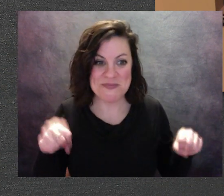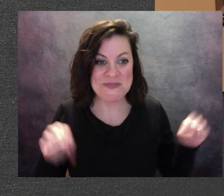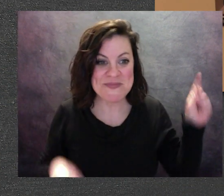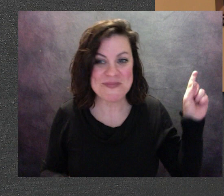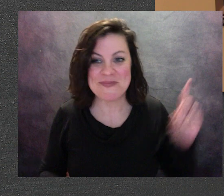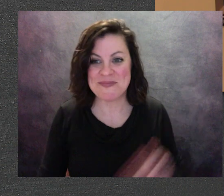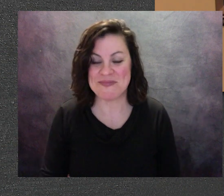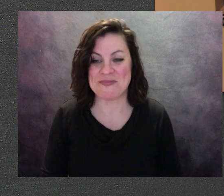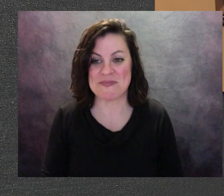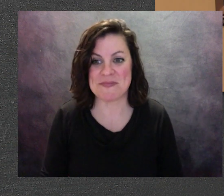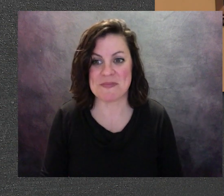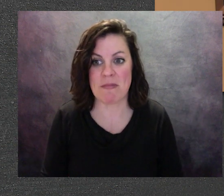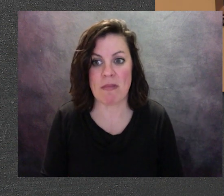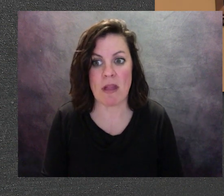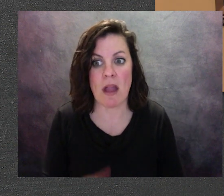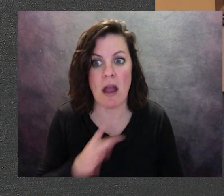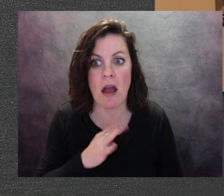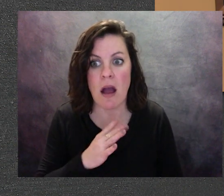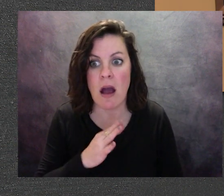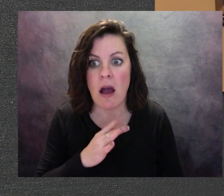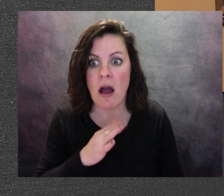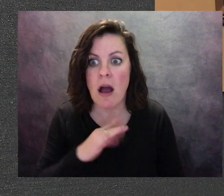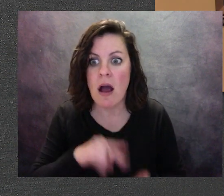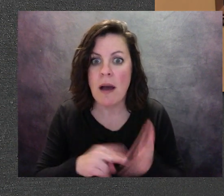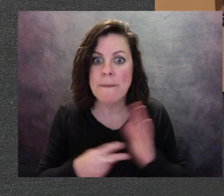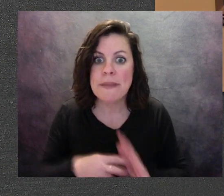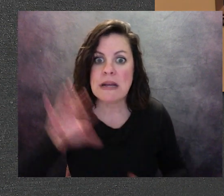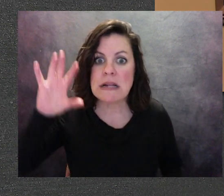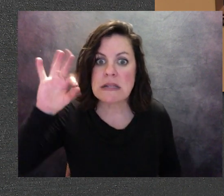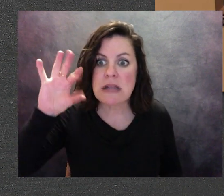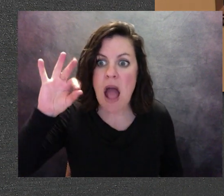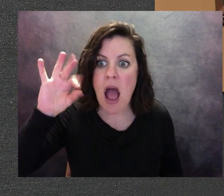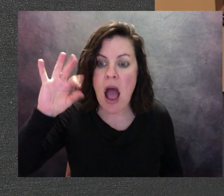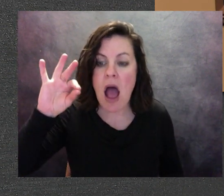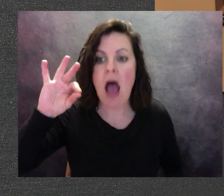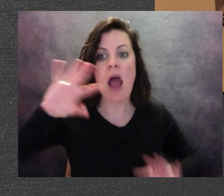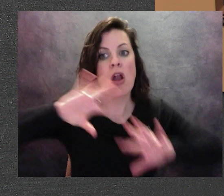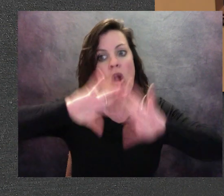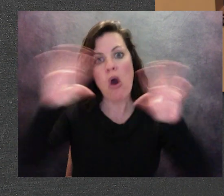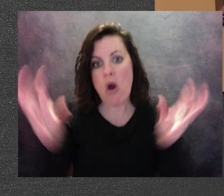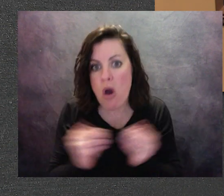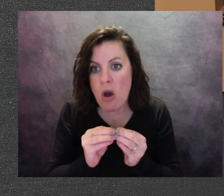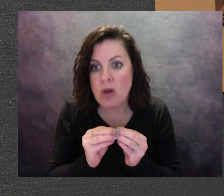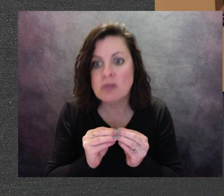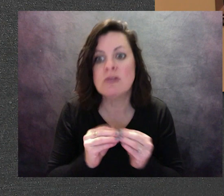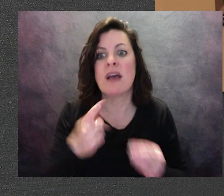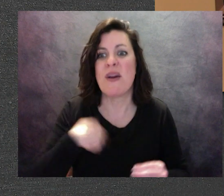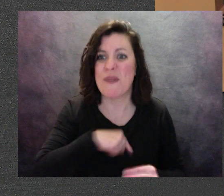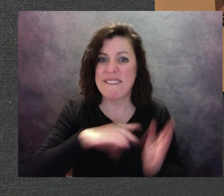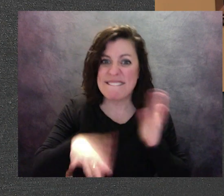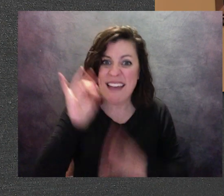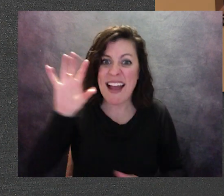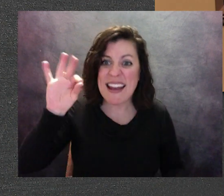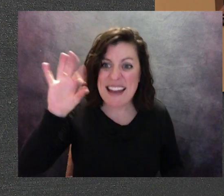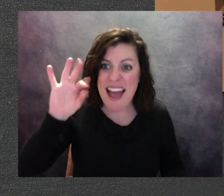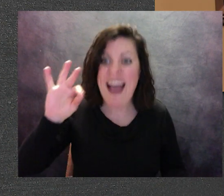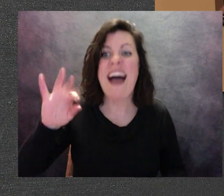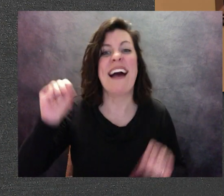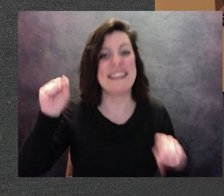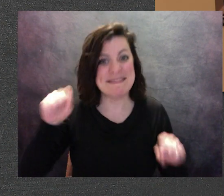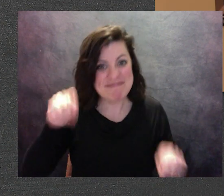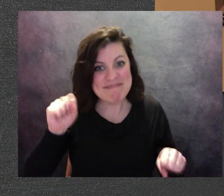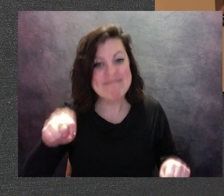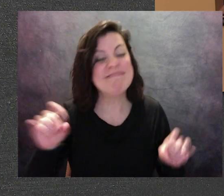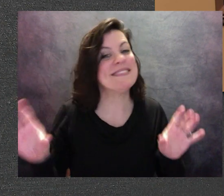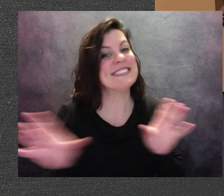And we found out 9 items that you can either stick or not stick to a magnet. Why don't you try